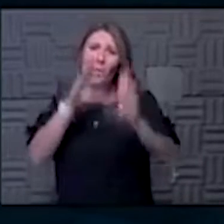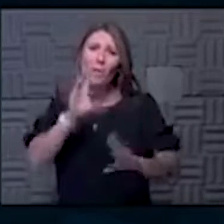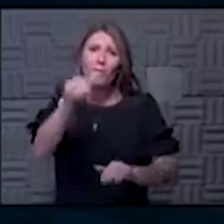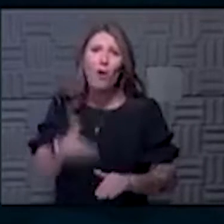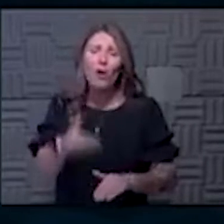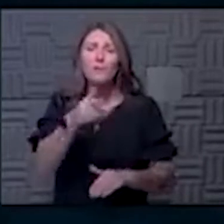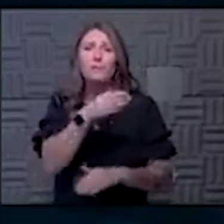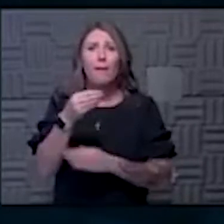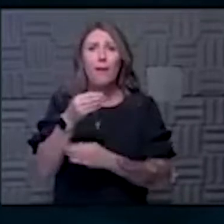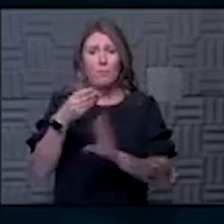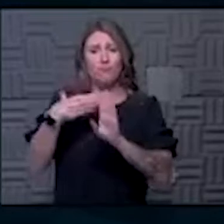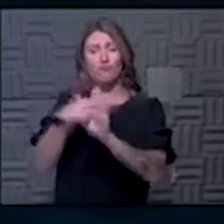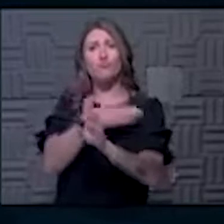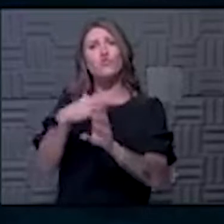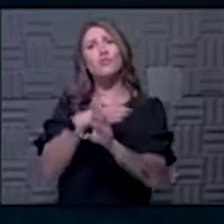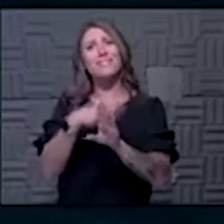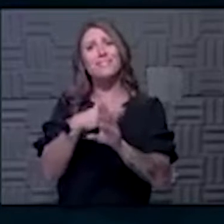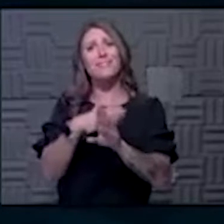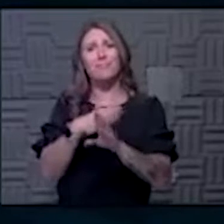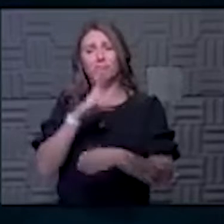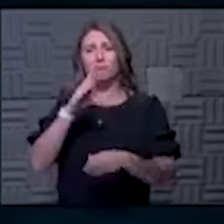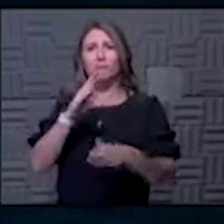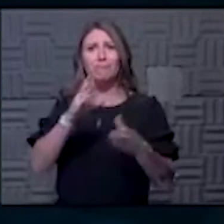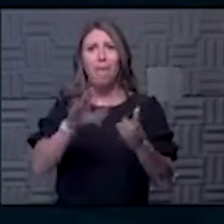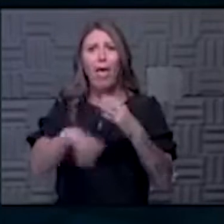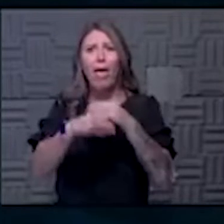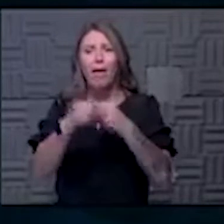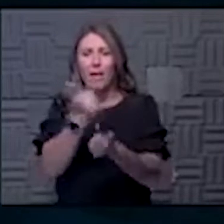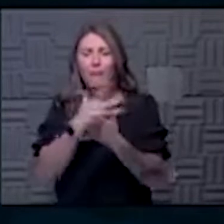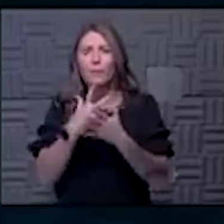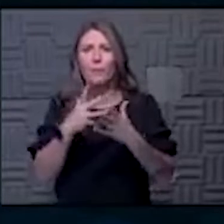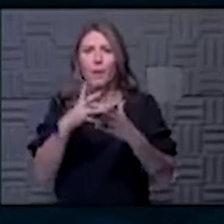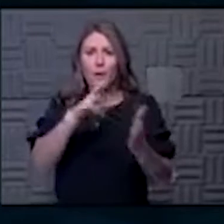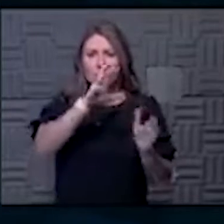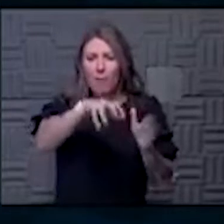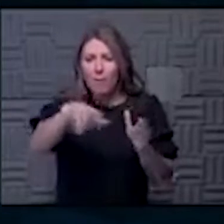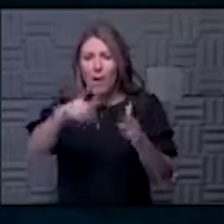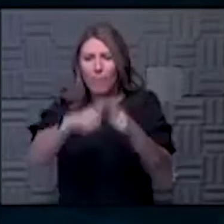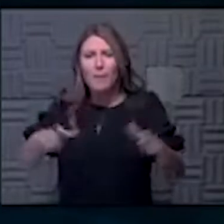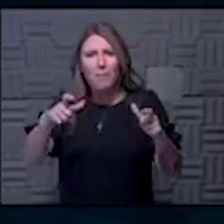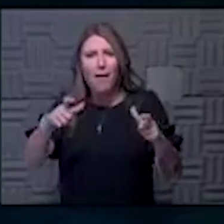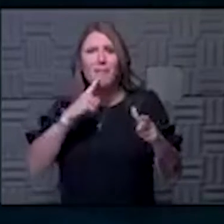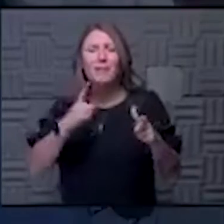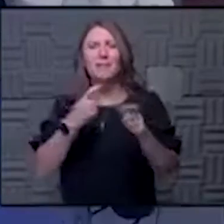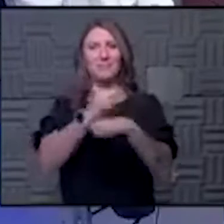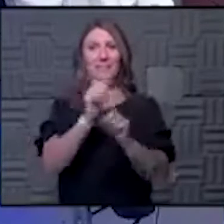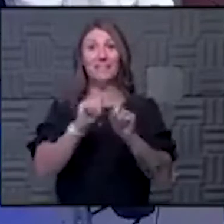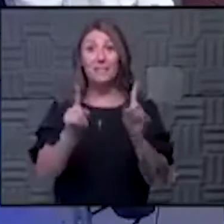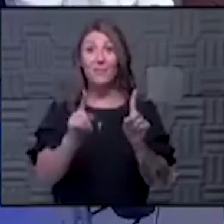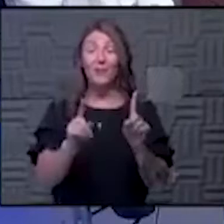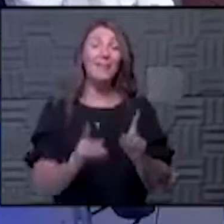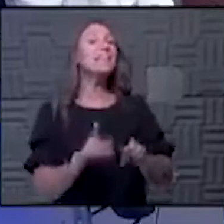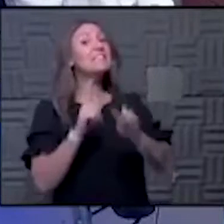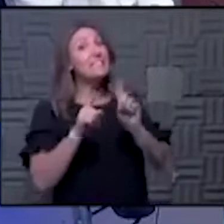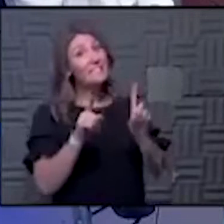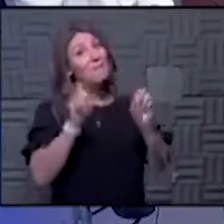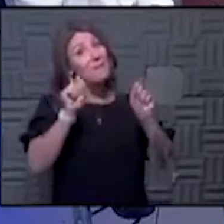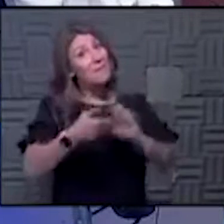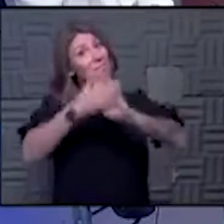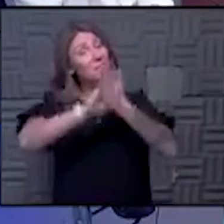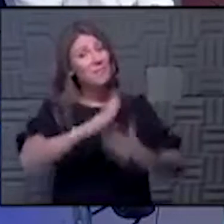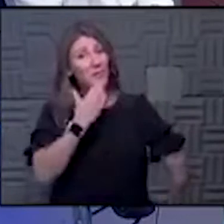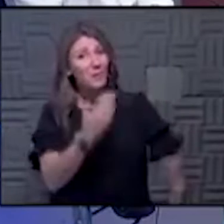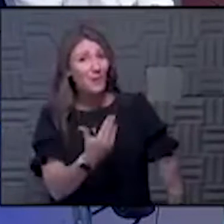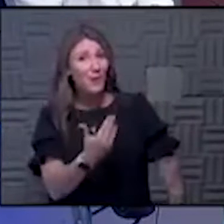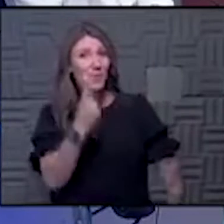you're minimizing who's touching those utensils and the serving platters. And I like that. Make it a little bit different. A different can be good. That's because right. Remember, one of our